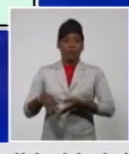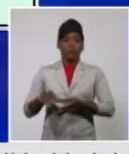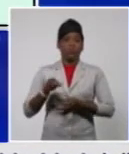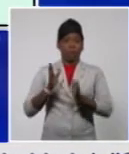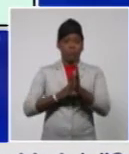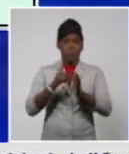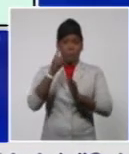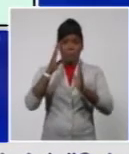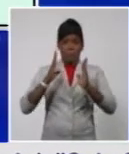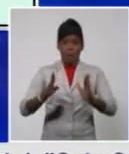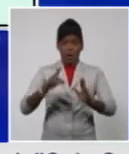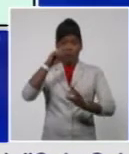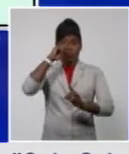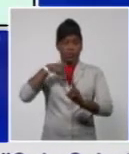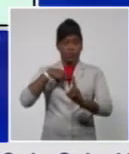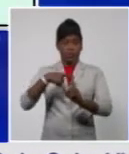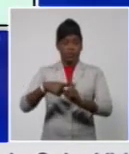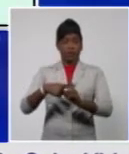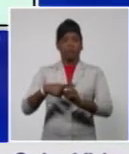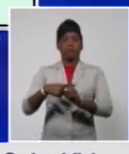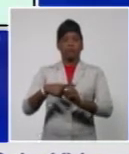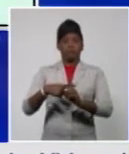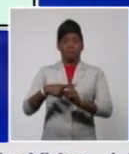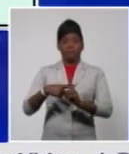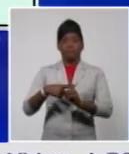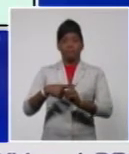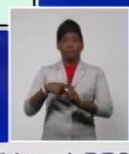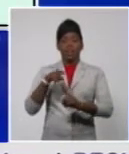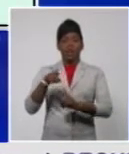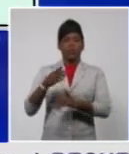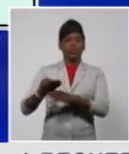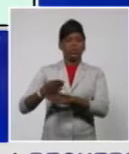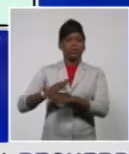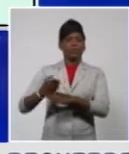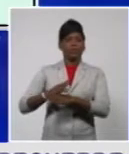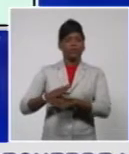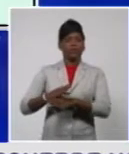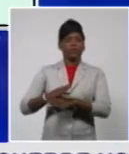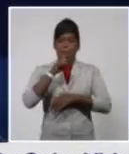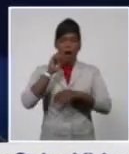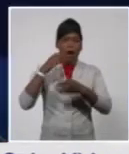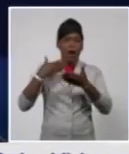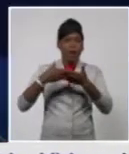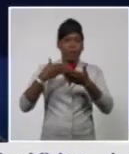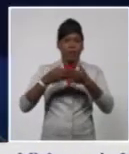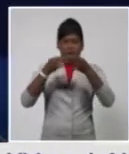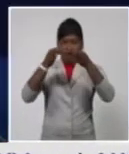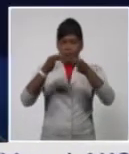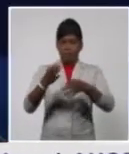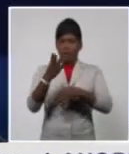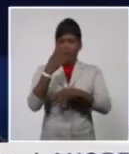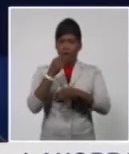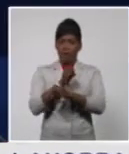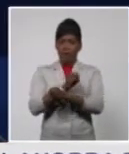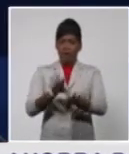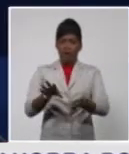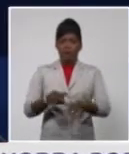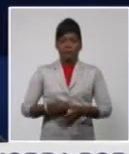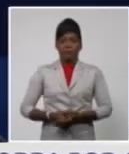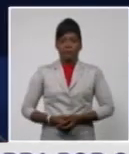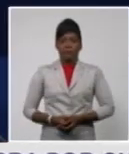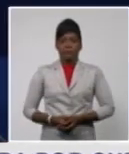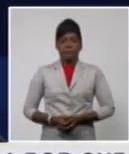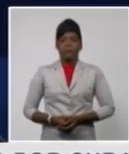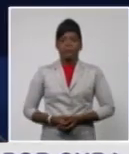Thus, September presents the highest mortality rate in the last 4 months. Concerning worldwide